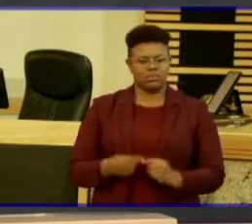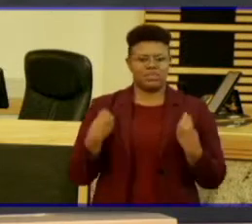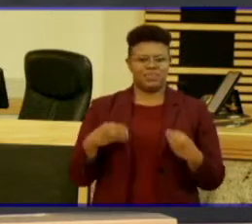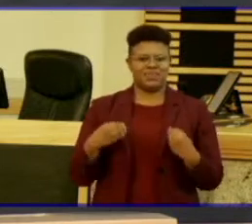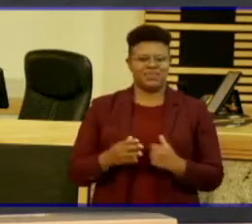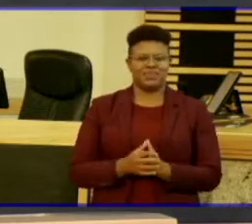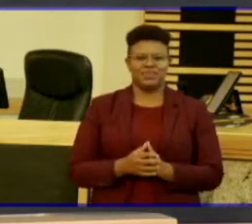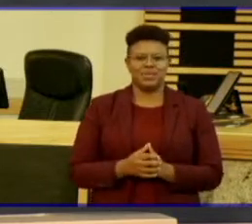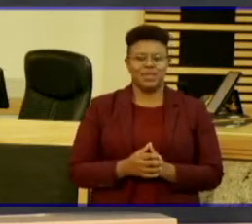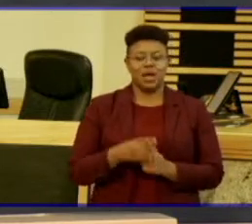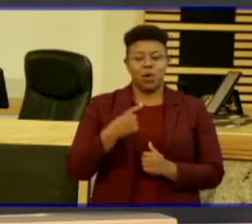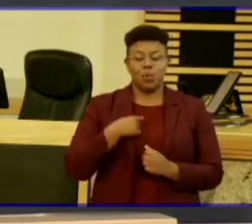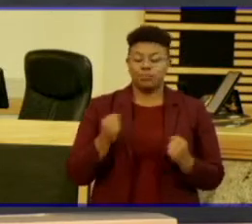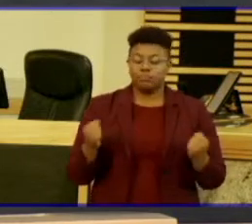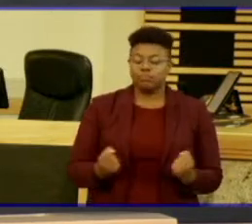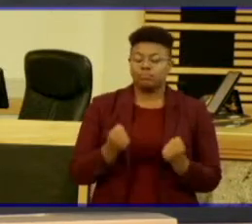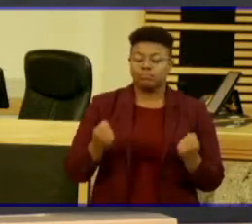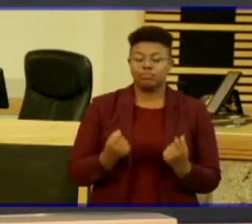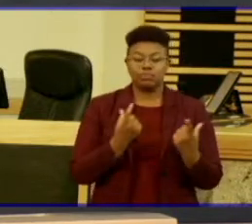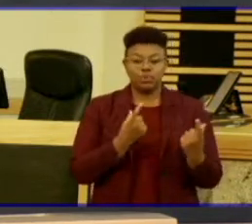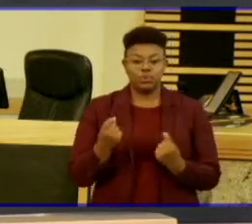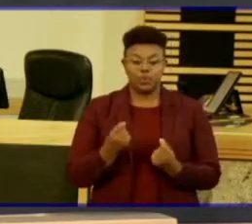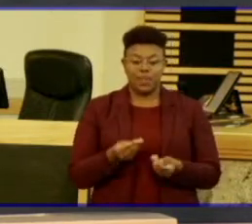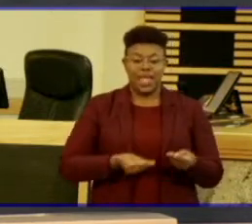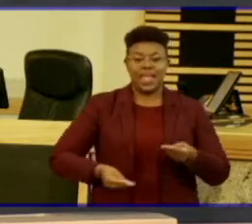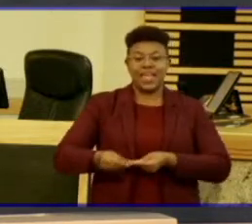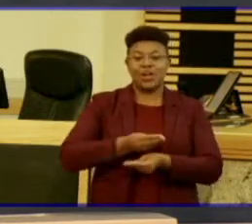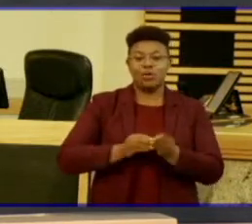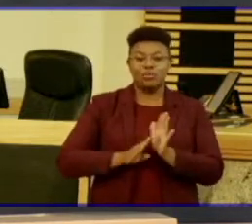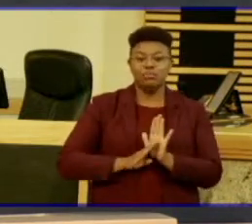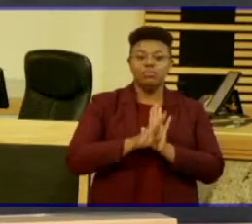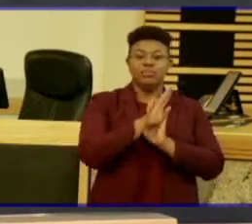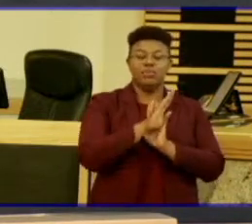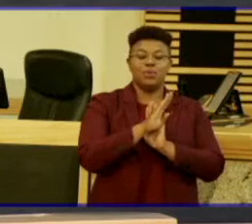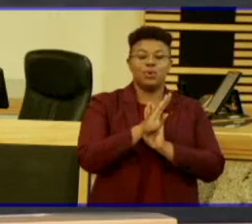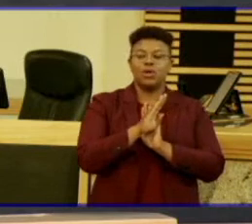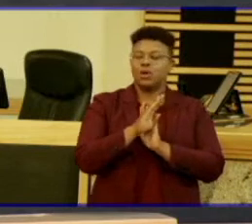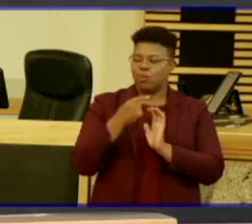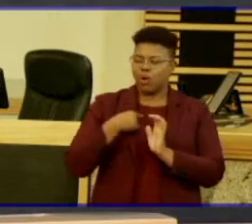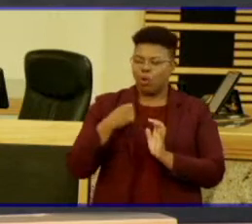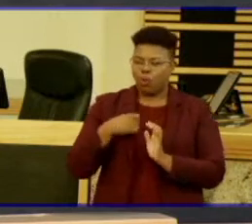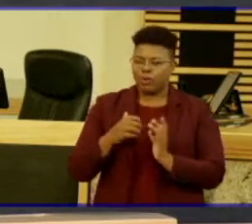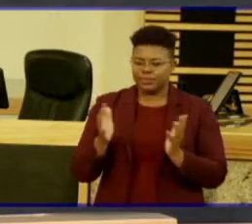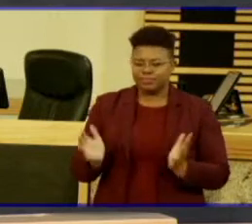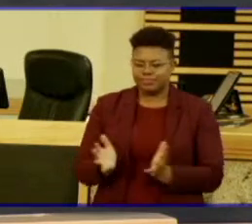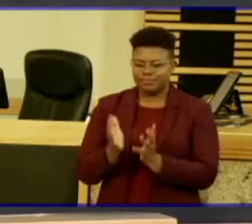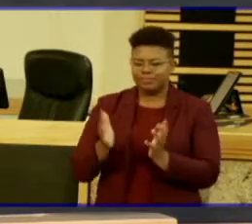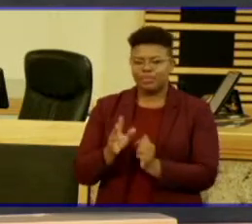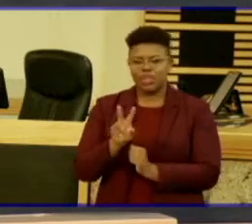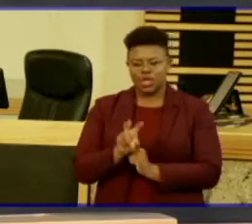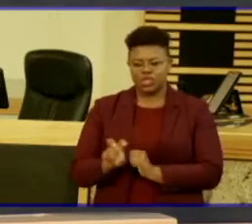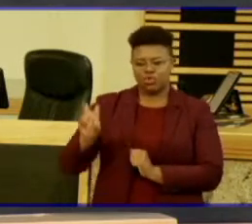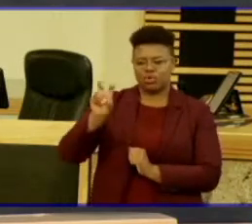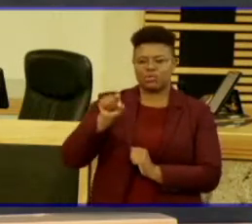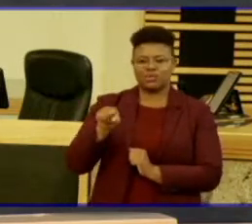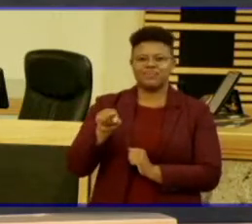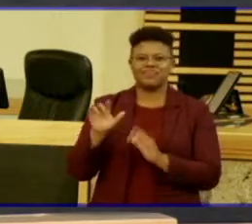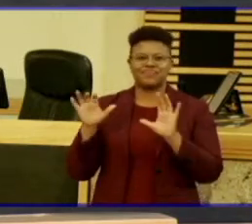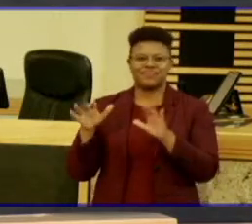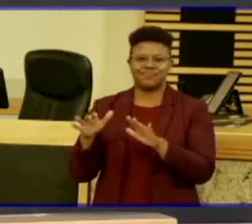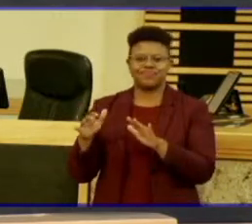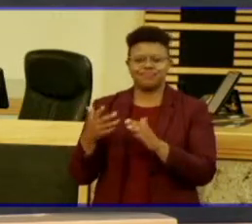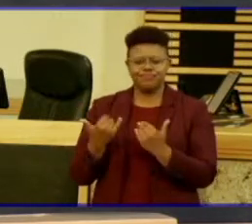efforts to rebuild the economy will be bolstered by the recovery of the tourism sector. We are currently implementing tourism